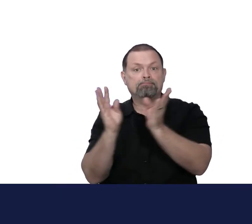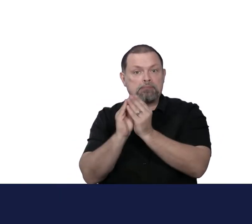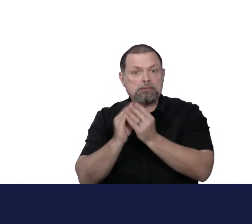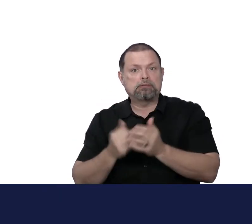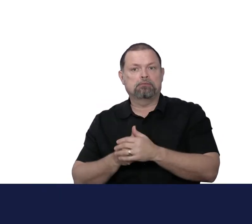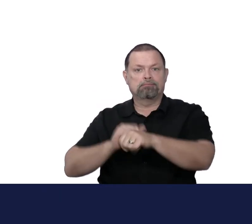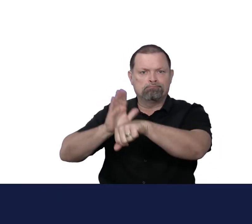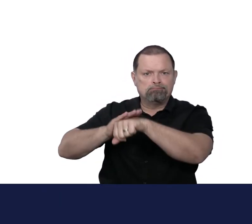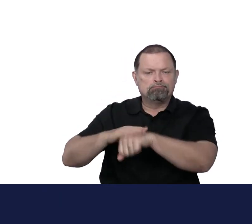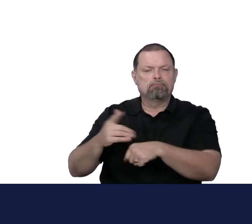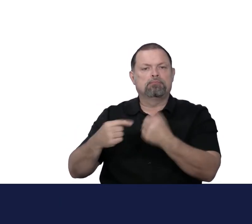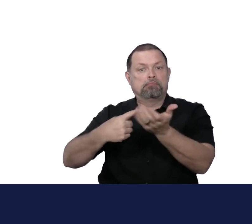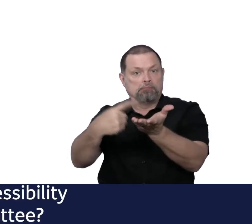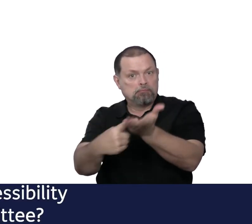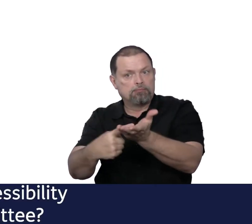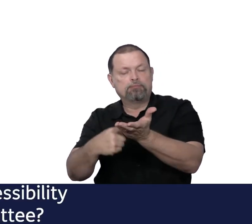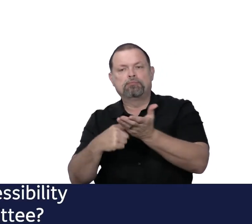discussions.